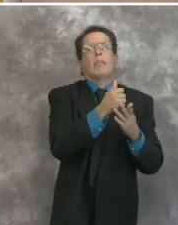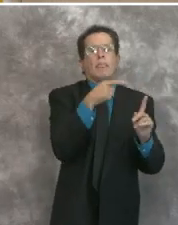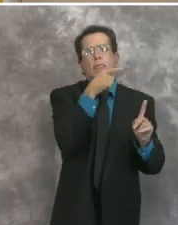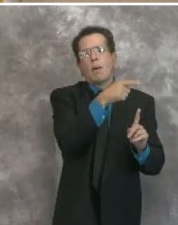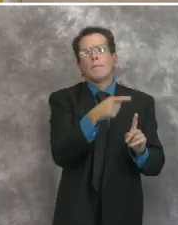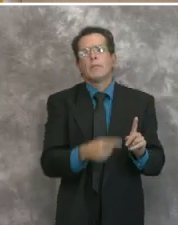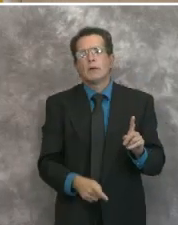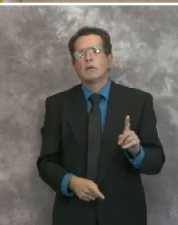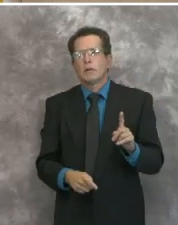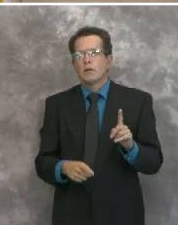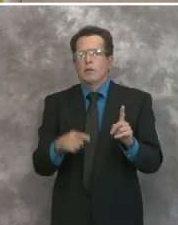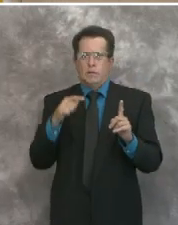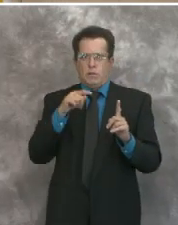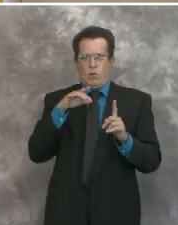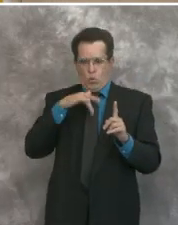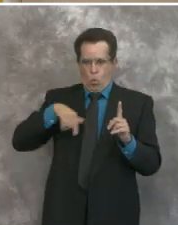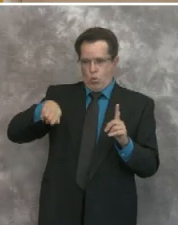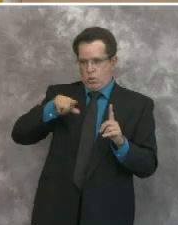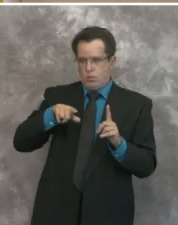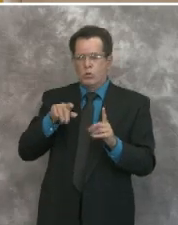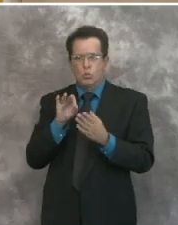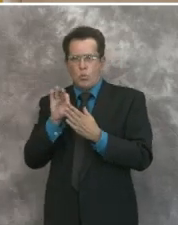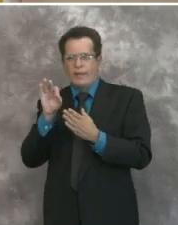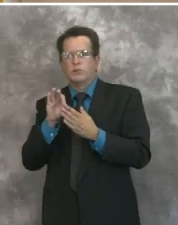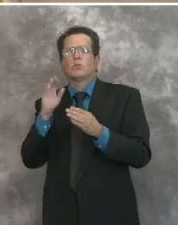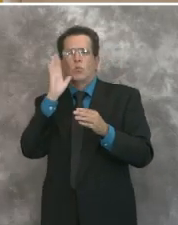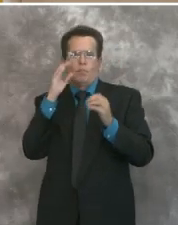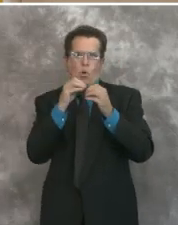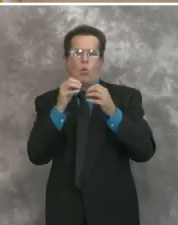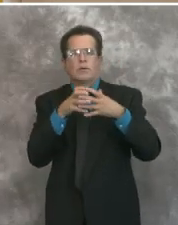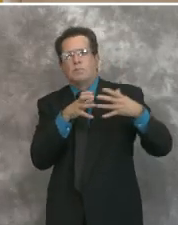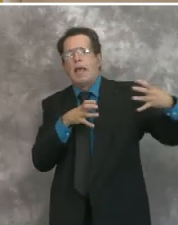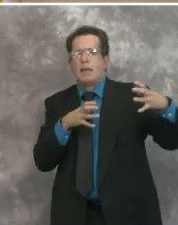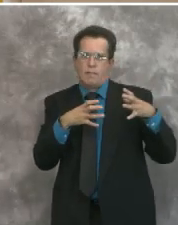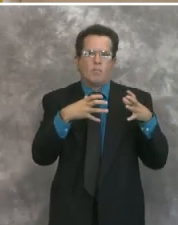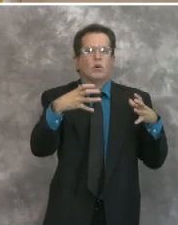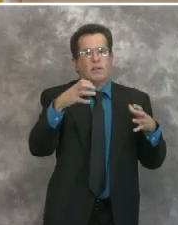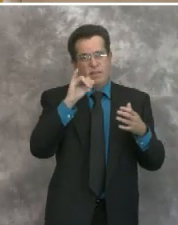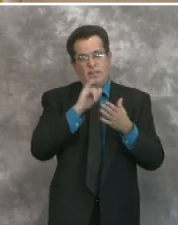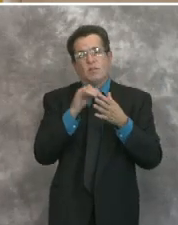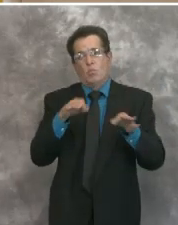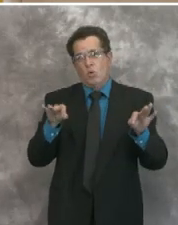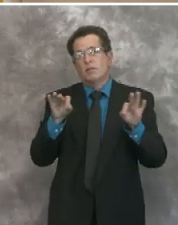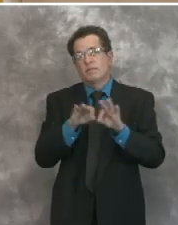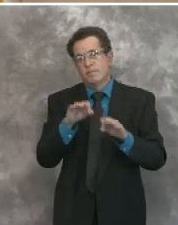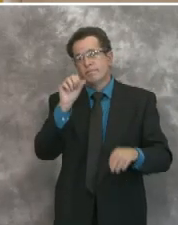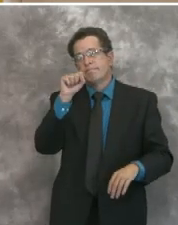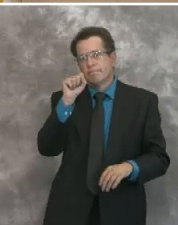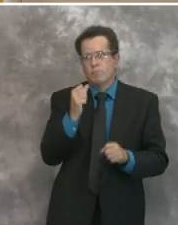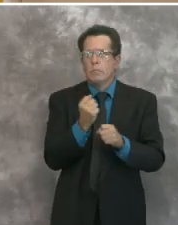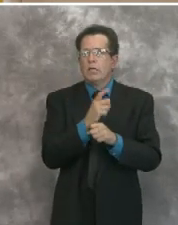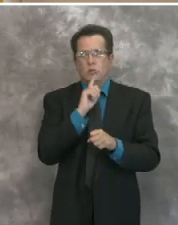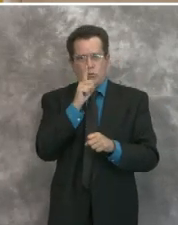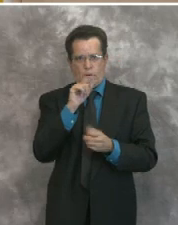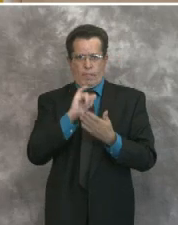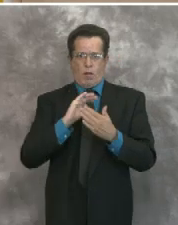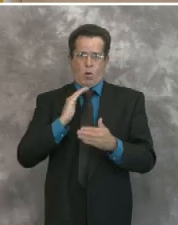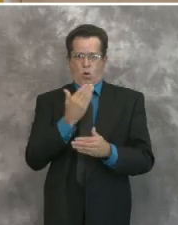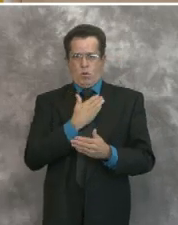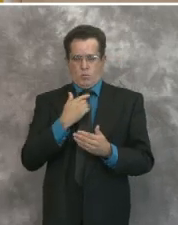to our core contact tracers. So that's a very important question, and we want to make sure that our